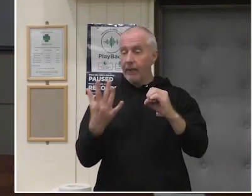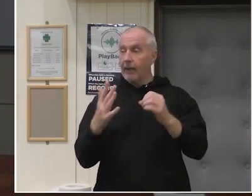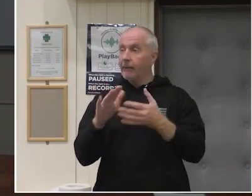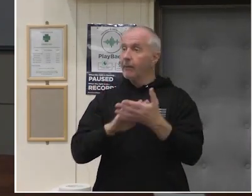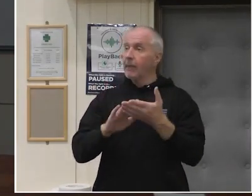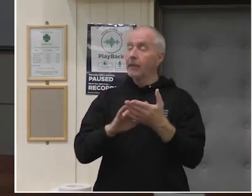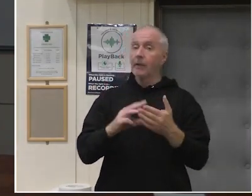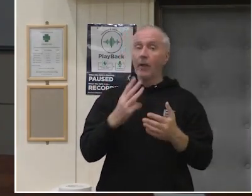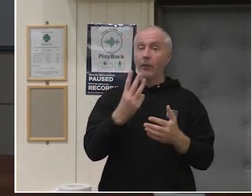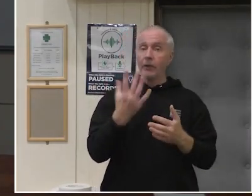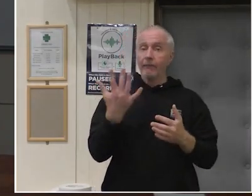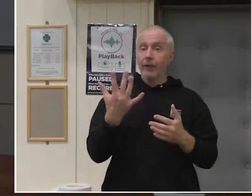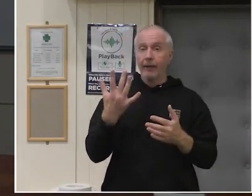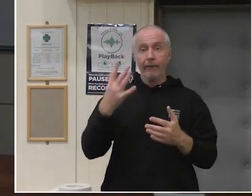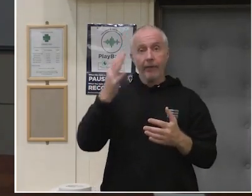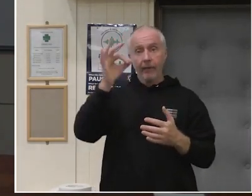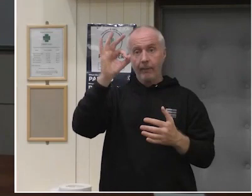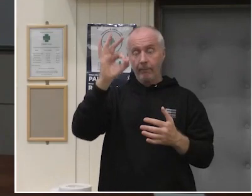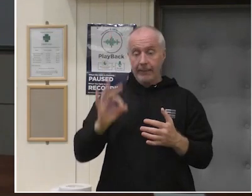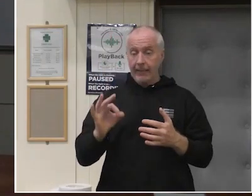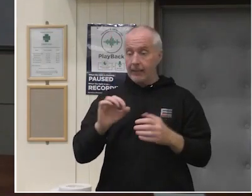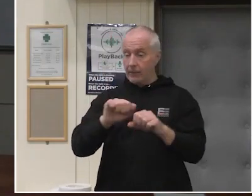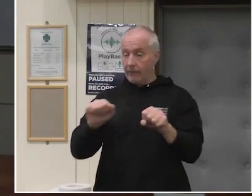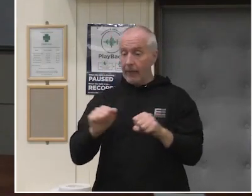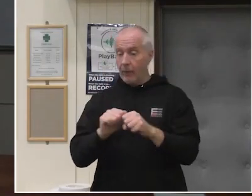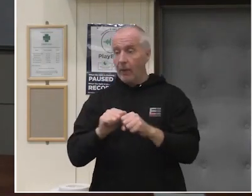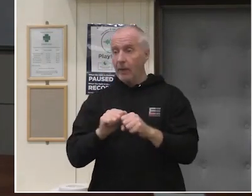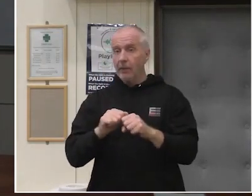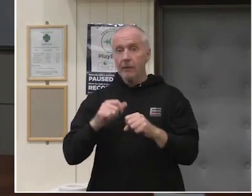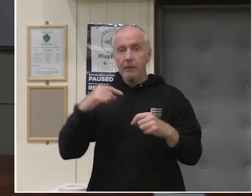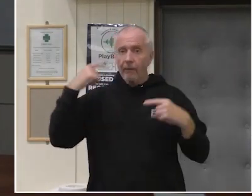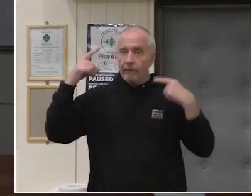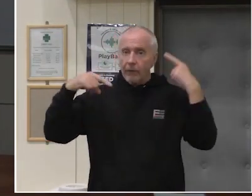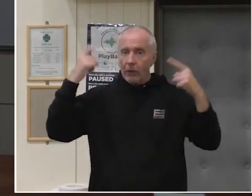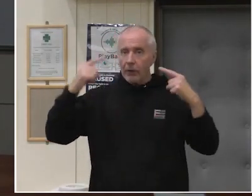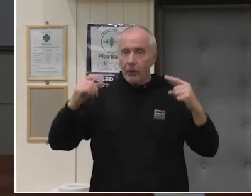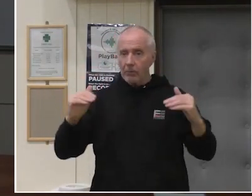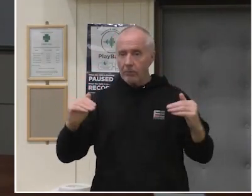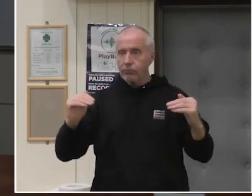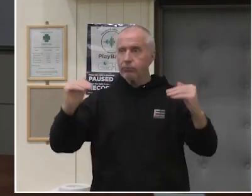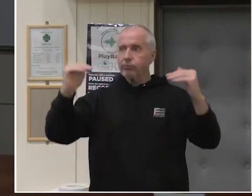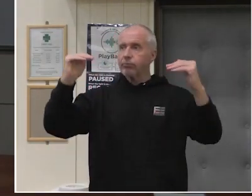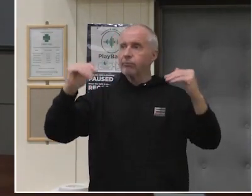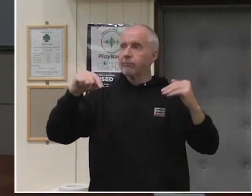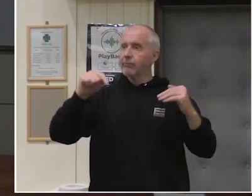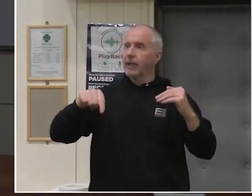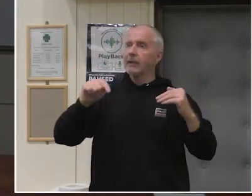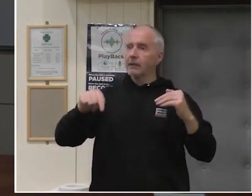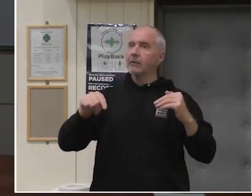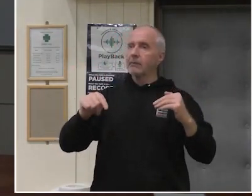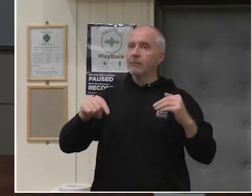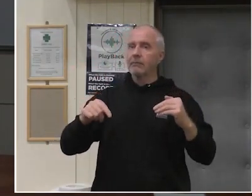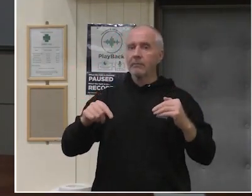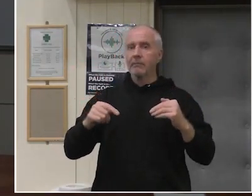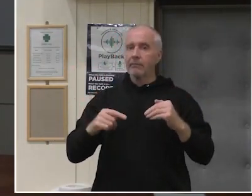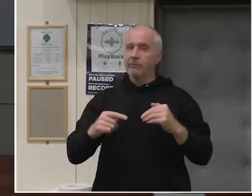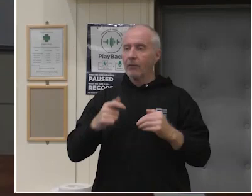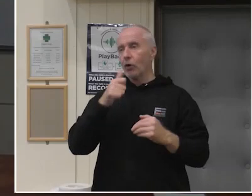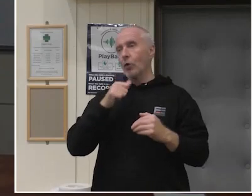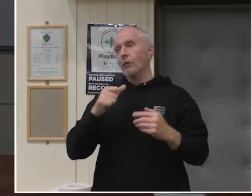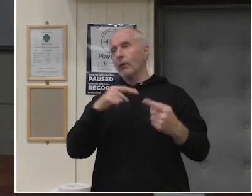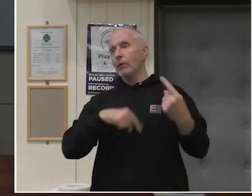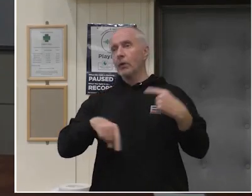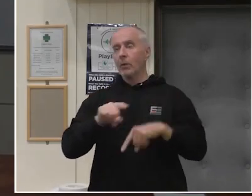35% of our volume is the actual effective volume that's useful to us. The